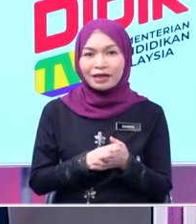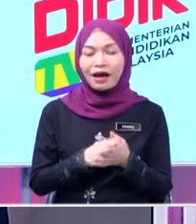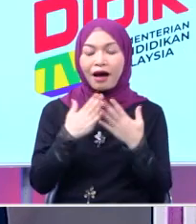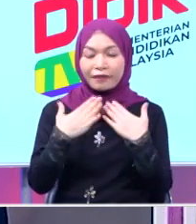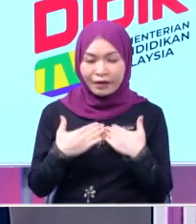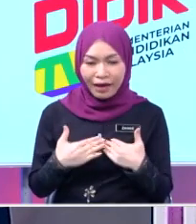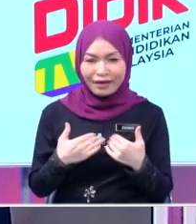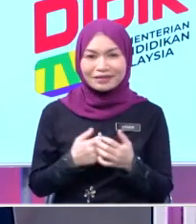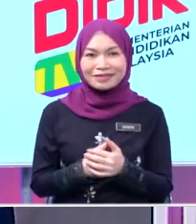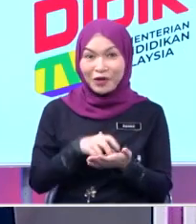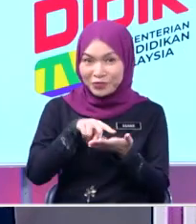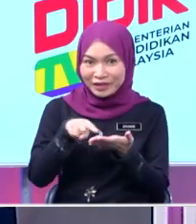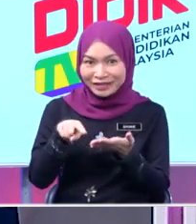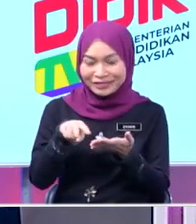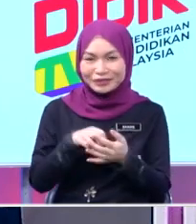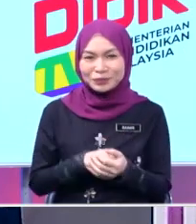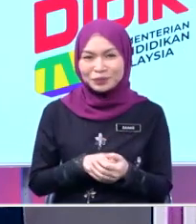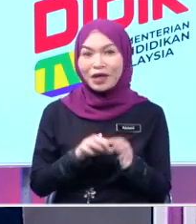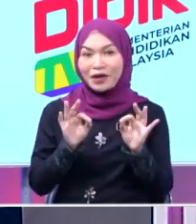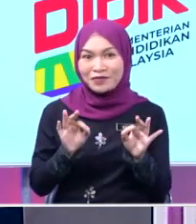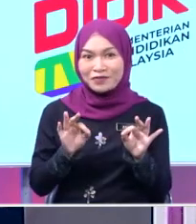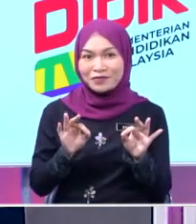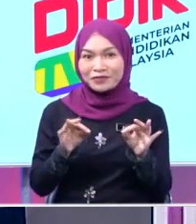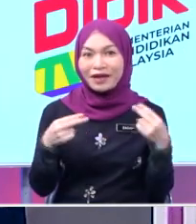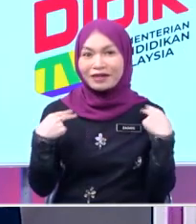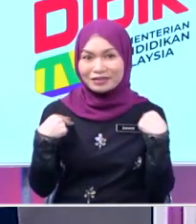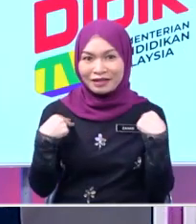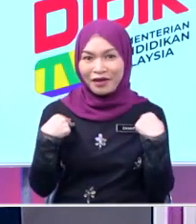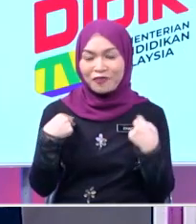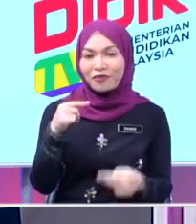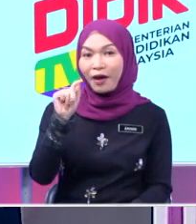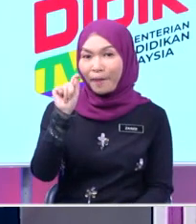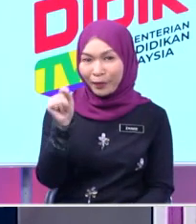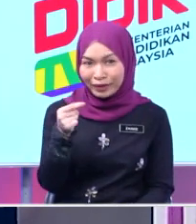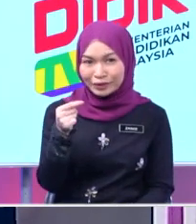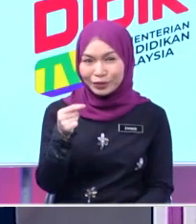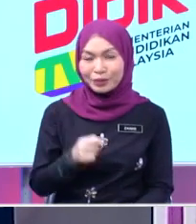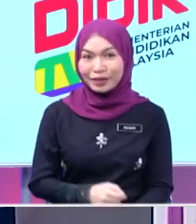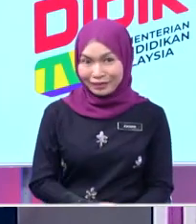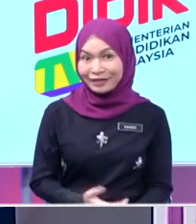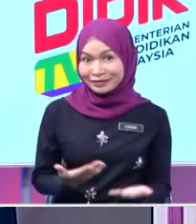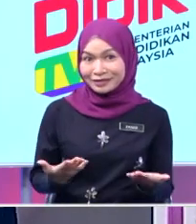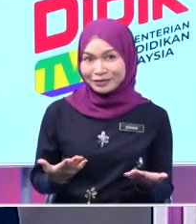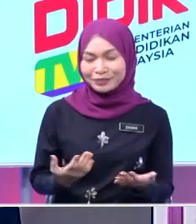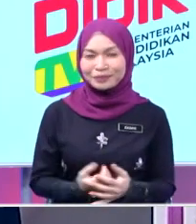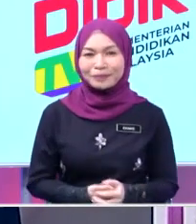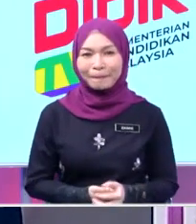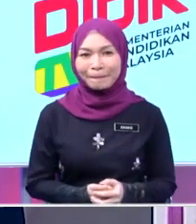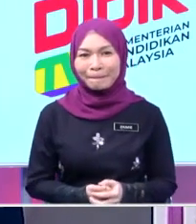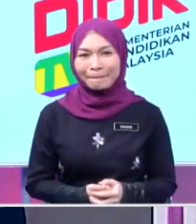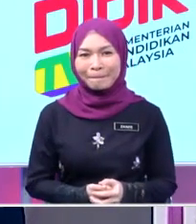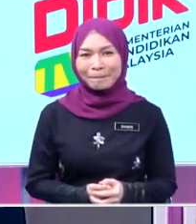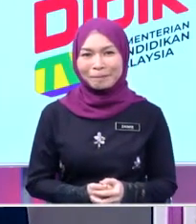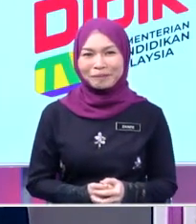stop at all, and he wrote for about almost one whole page of an A4 paper. Oh, no. So I was out